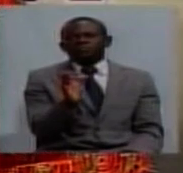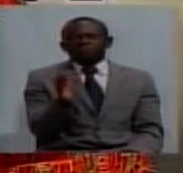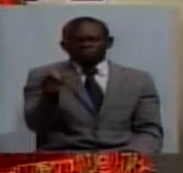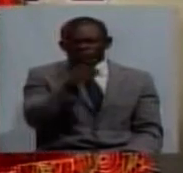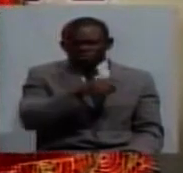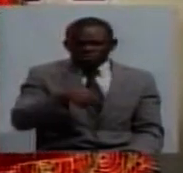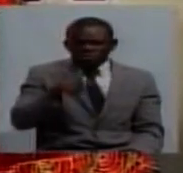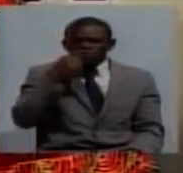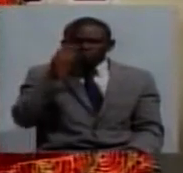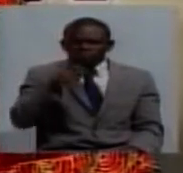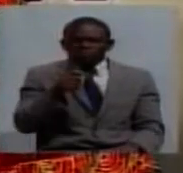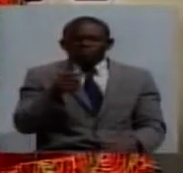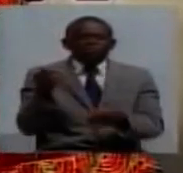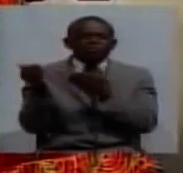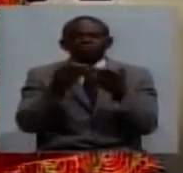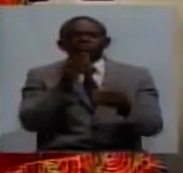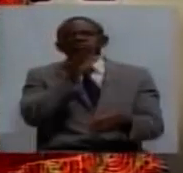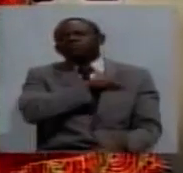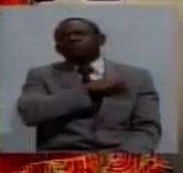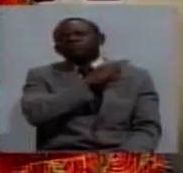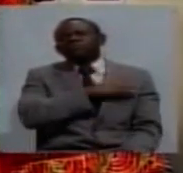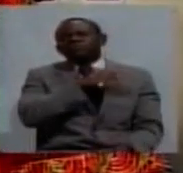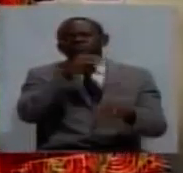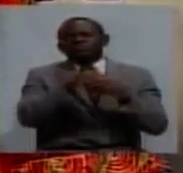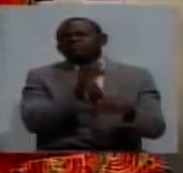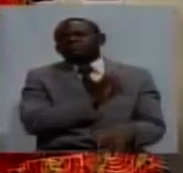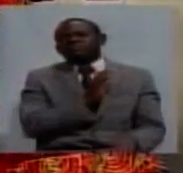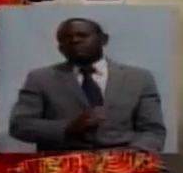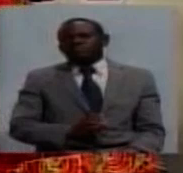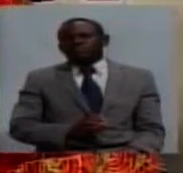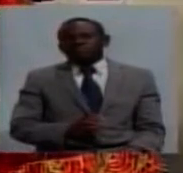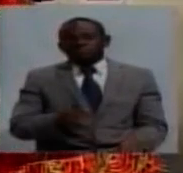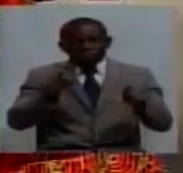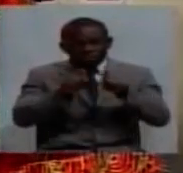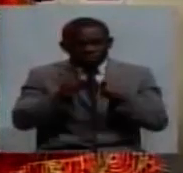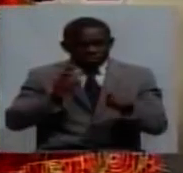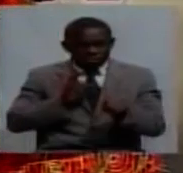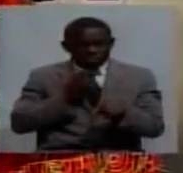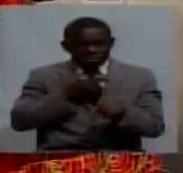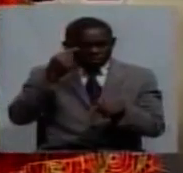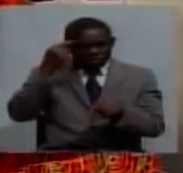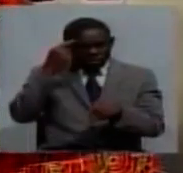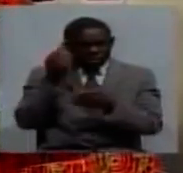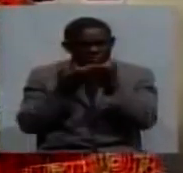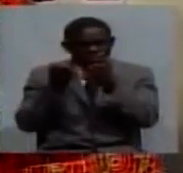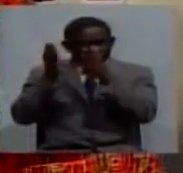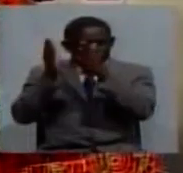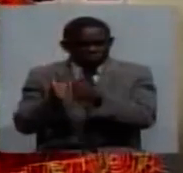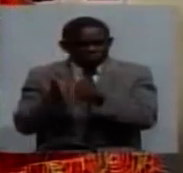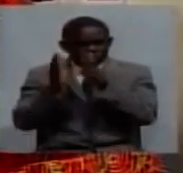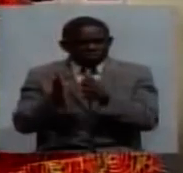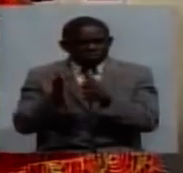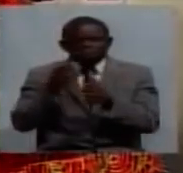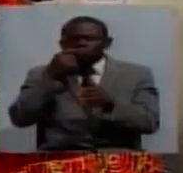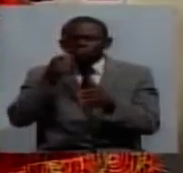you? So even in terms of the way we're running as civil servants, we must have ethics that guide the way we work. But